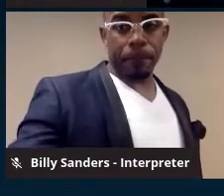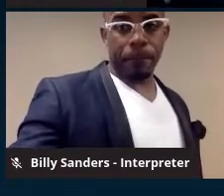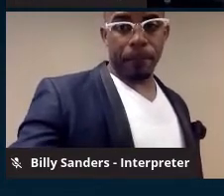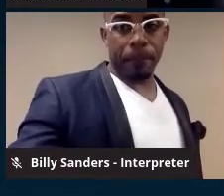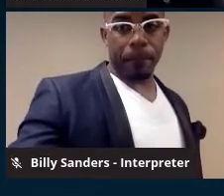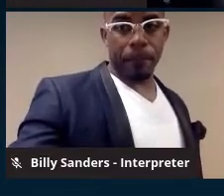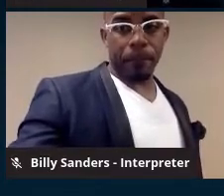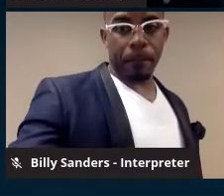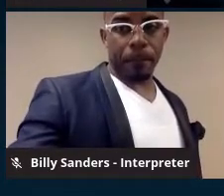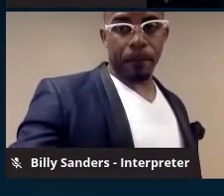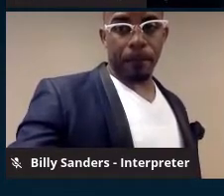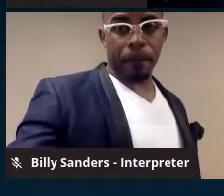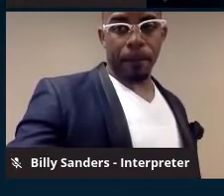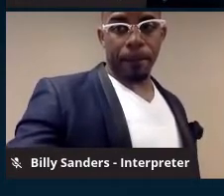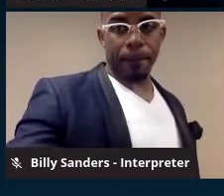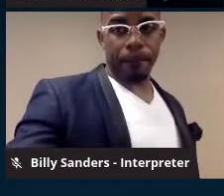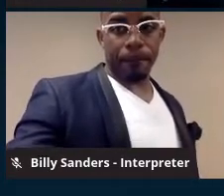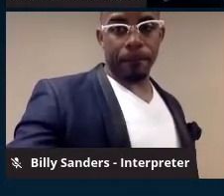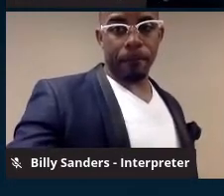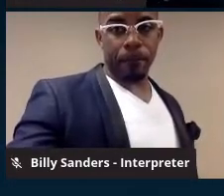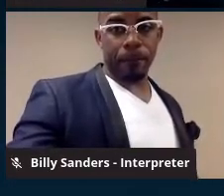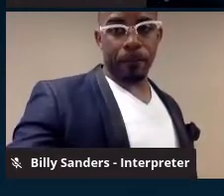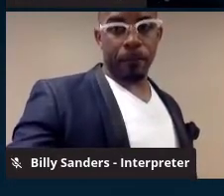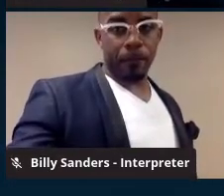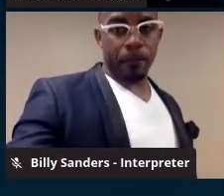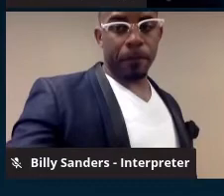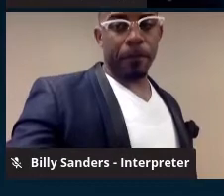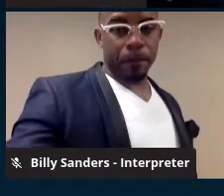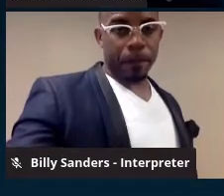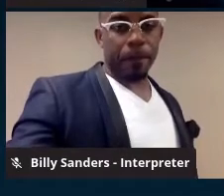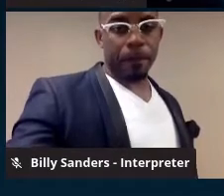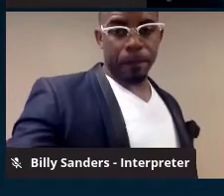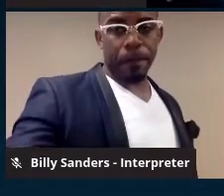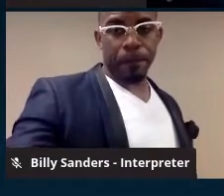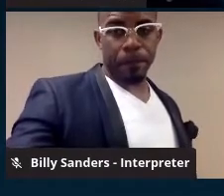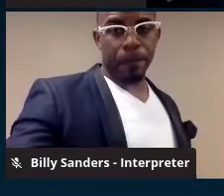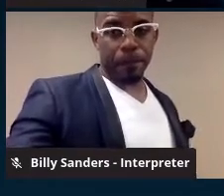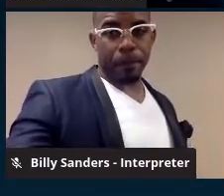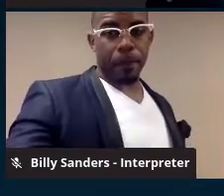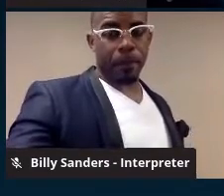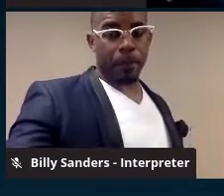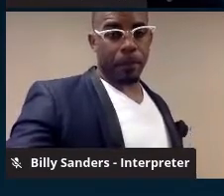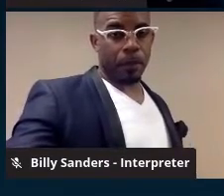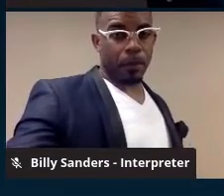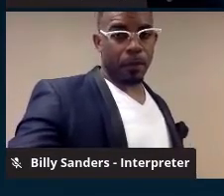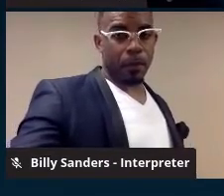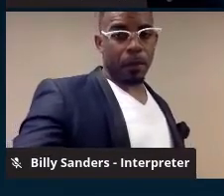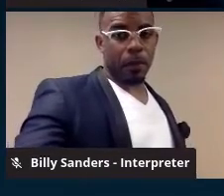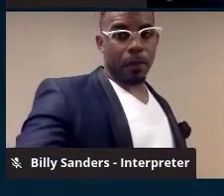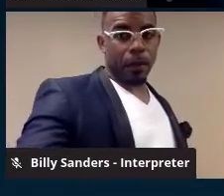no typos yet, that's good. Live coding is always fun. So if I do create,